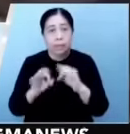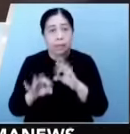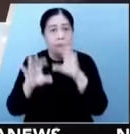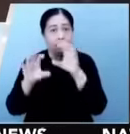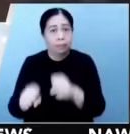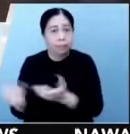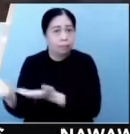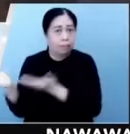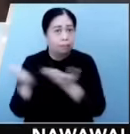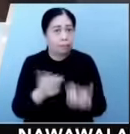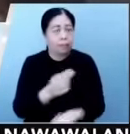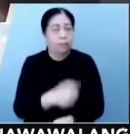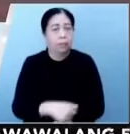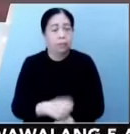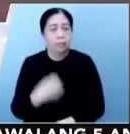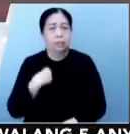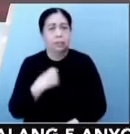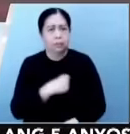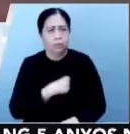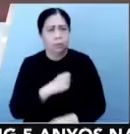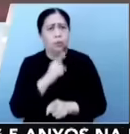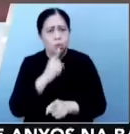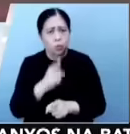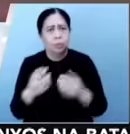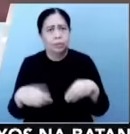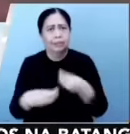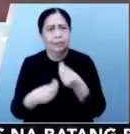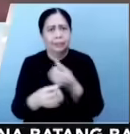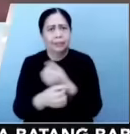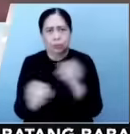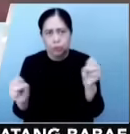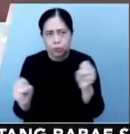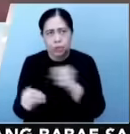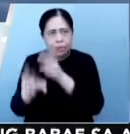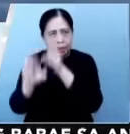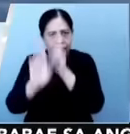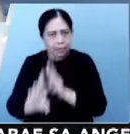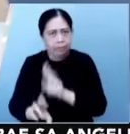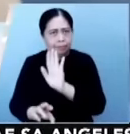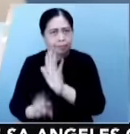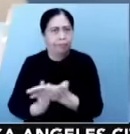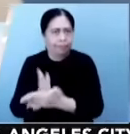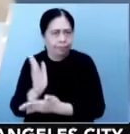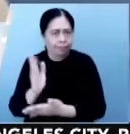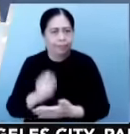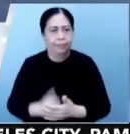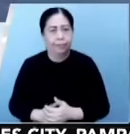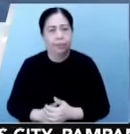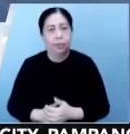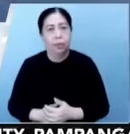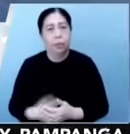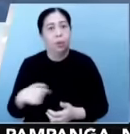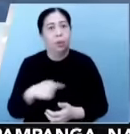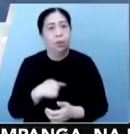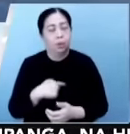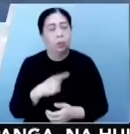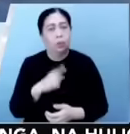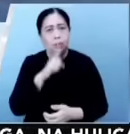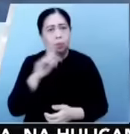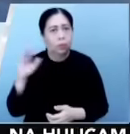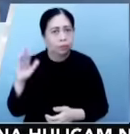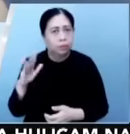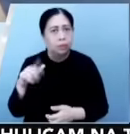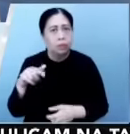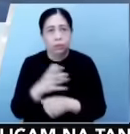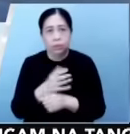Senado, titiyakin raw ang kanyang seguridad at igagalang ang kanyang mga karapatan. We can guarantee na he'll be safe in